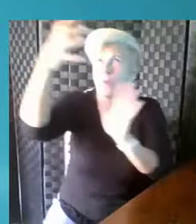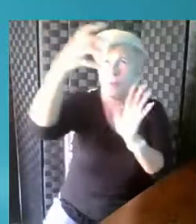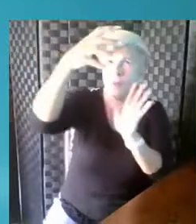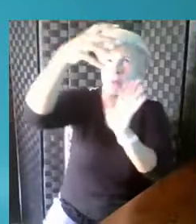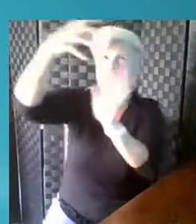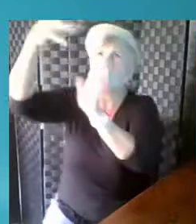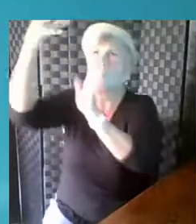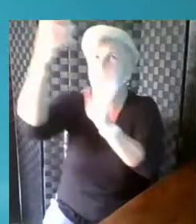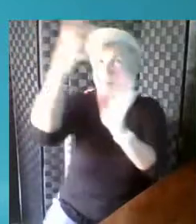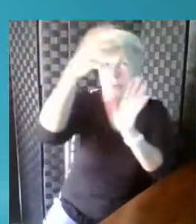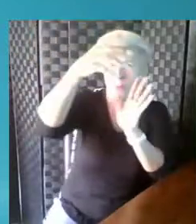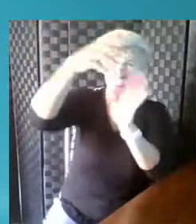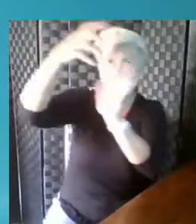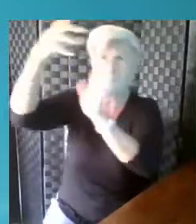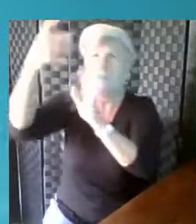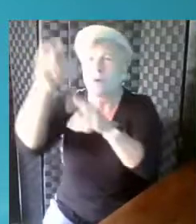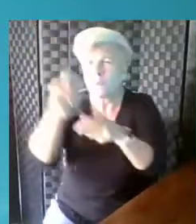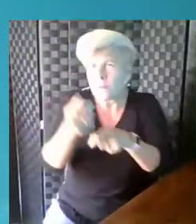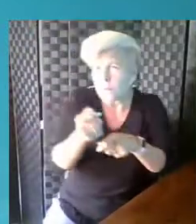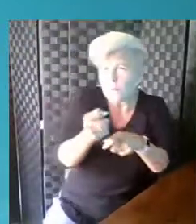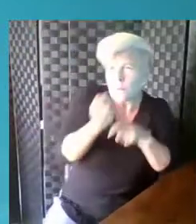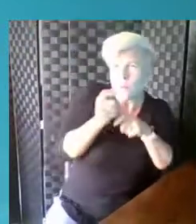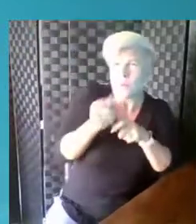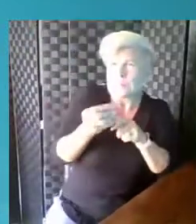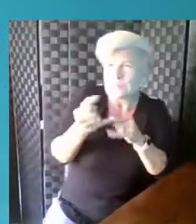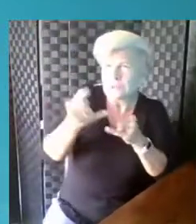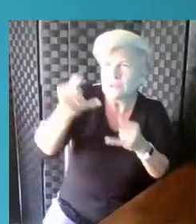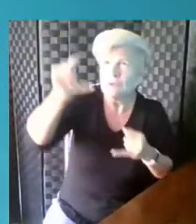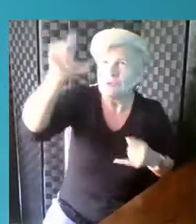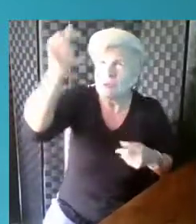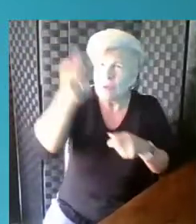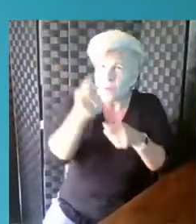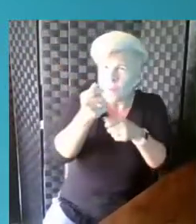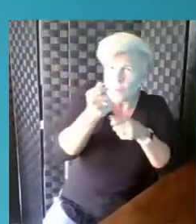Maybe you can feel the gentle tugging of the string in your hands.